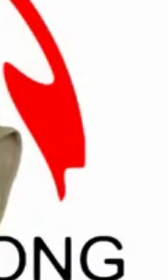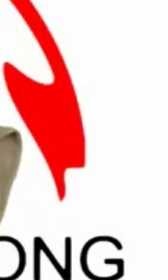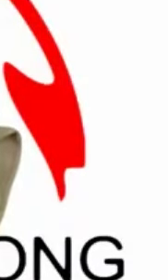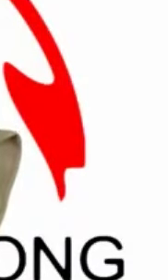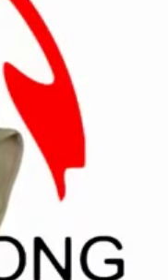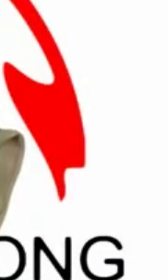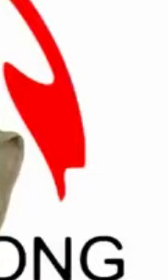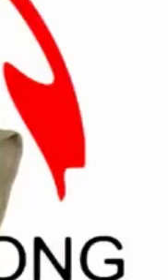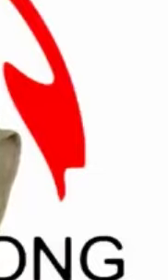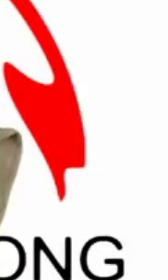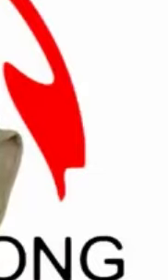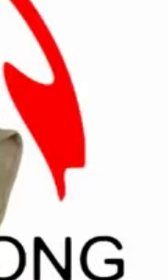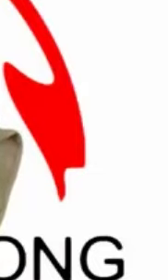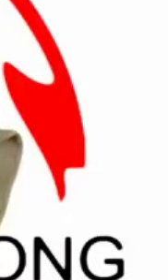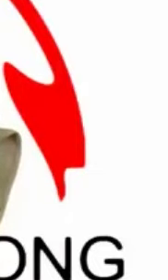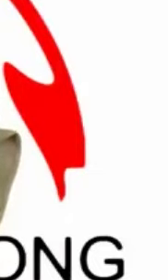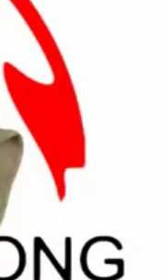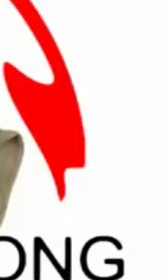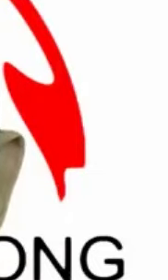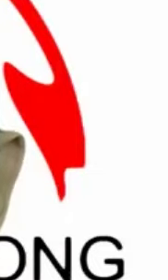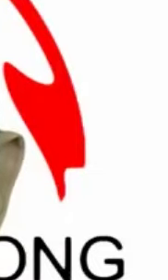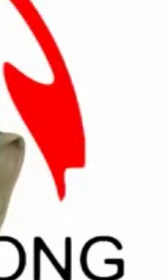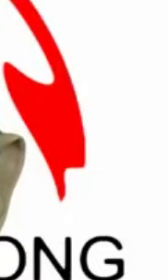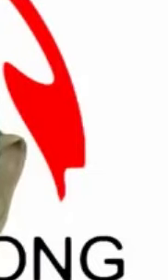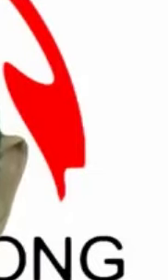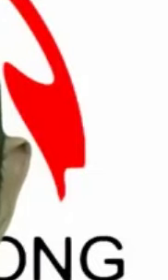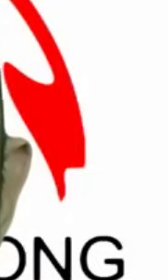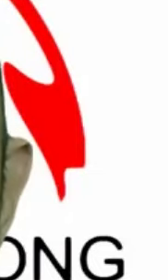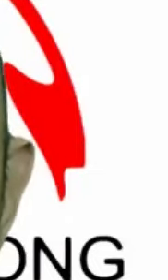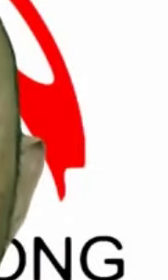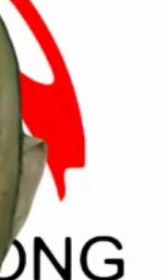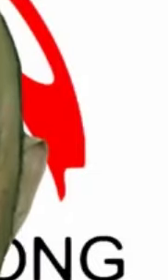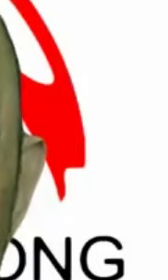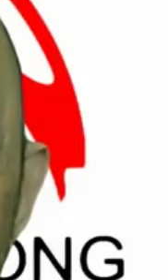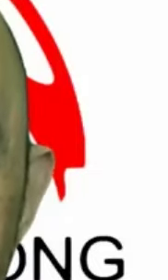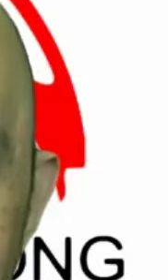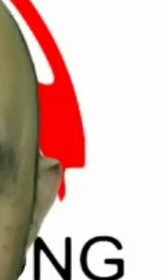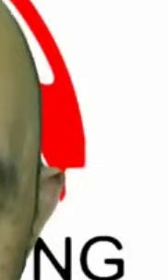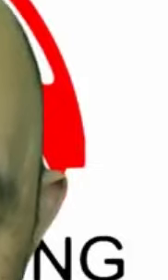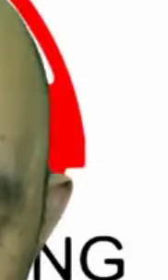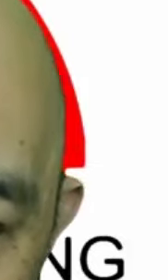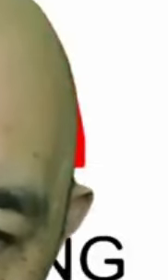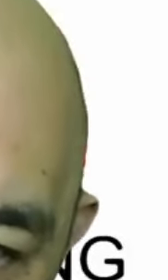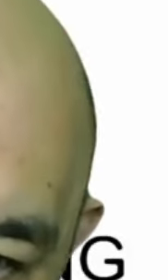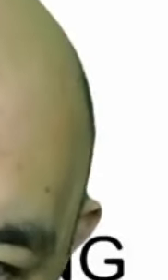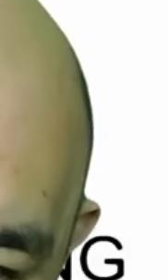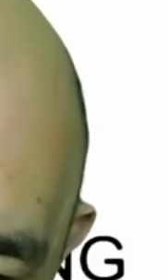need to increase participation of people with disabilities. That's the message. So now I'm here to answer your